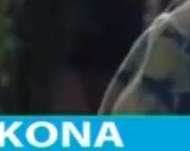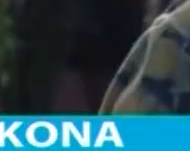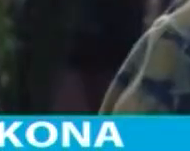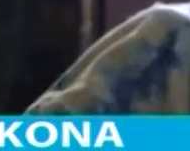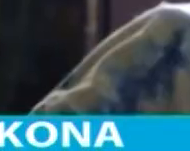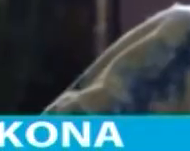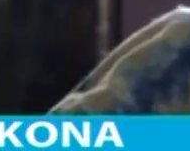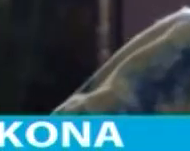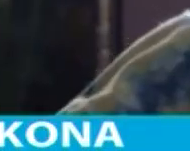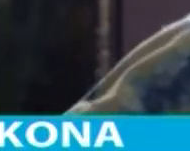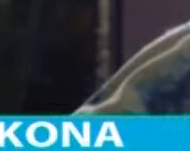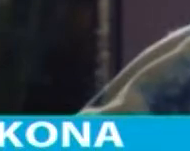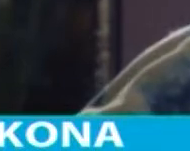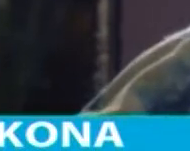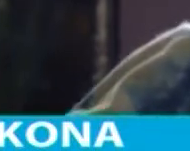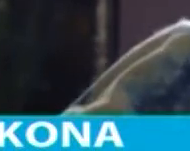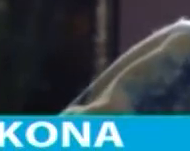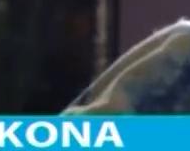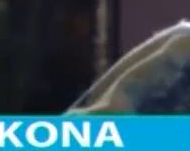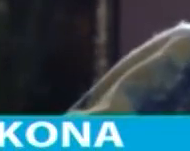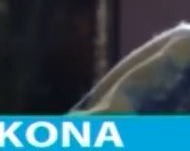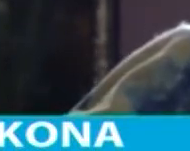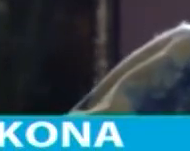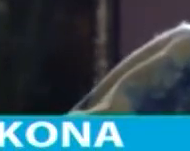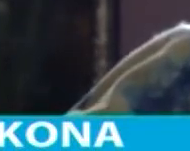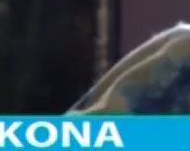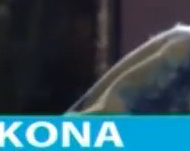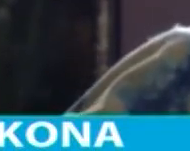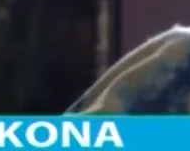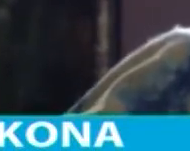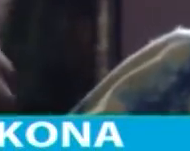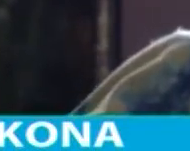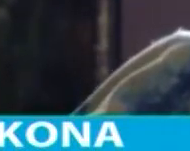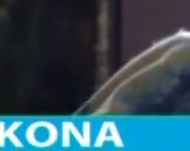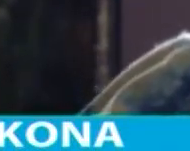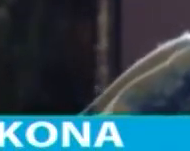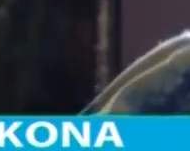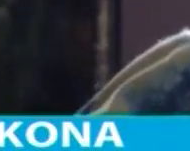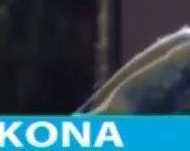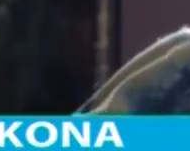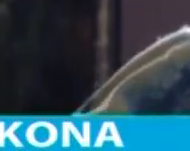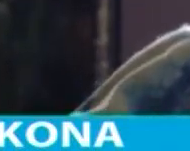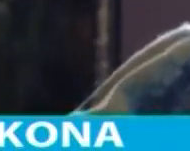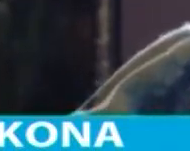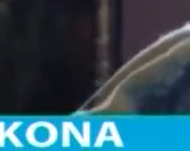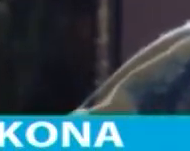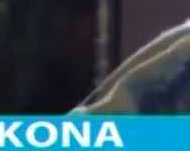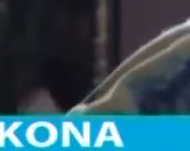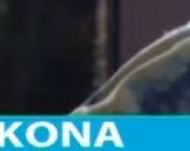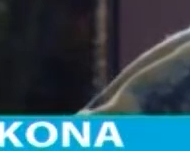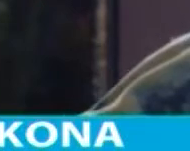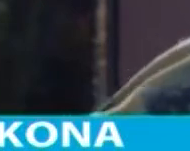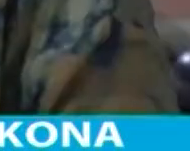lady. Or what? Why Wanjala? Why not just go and adopt a child from an orphanage like normal